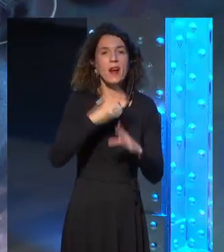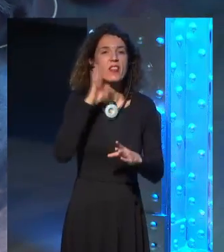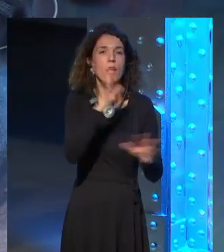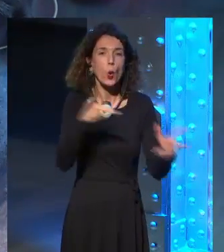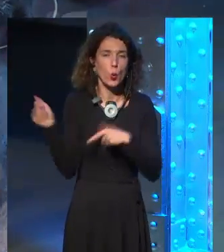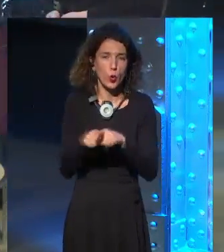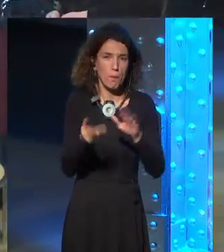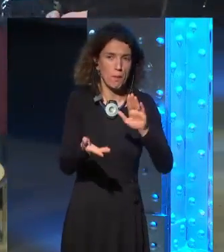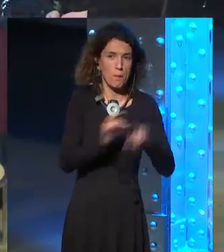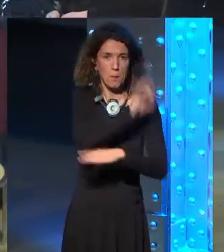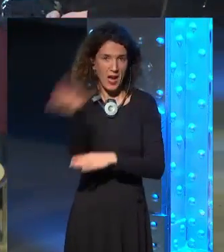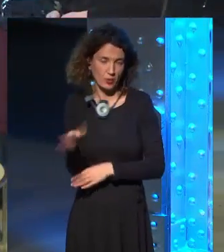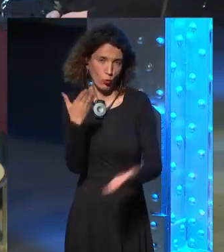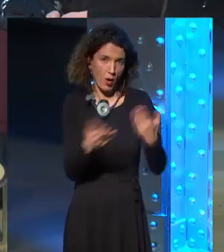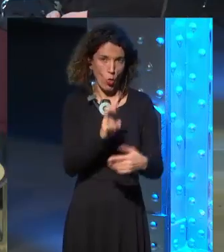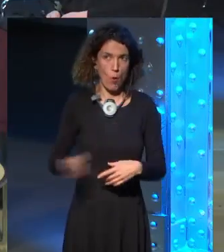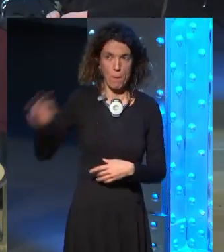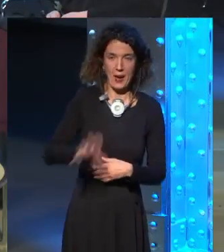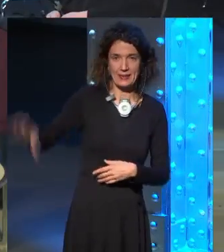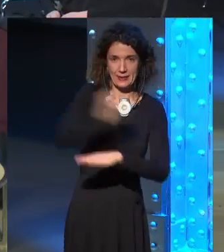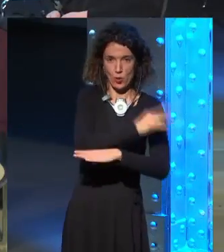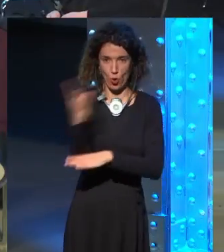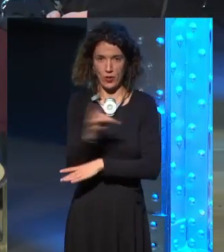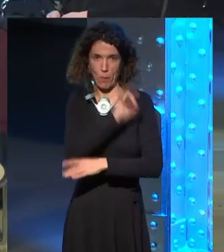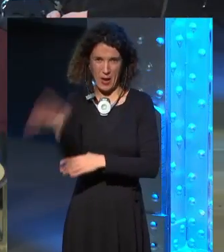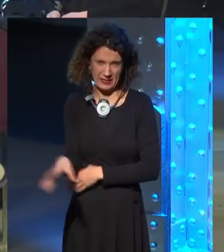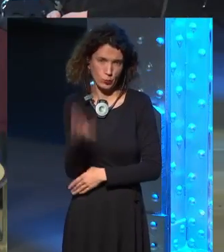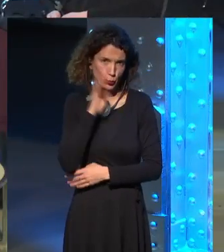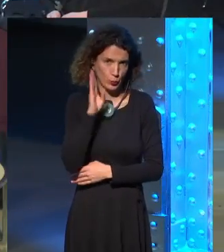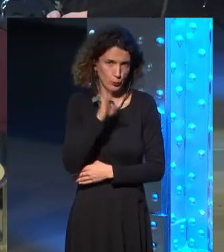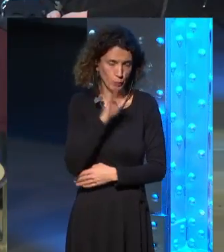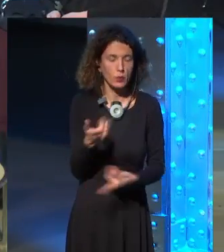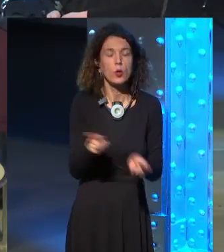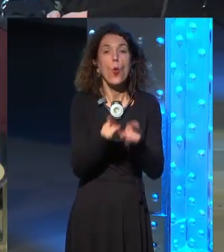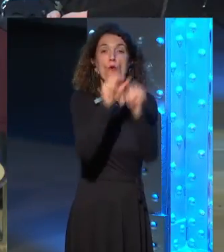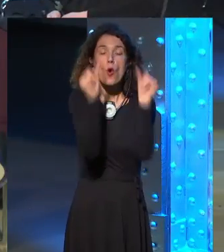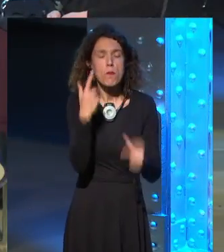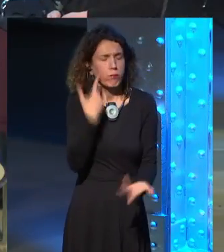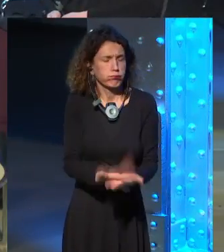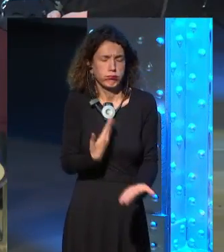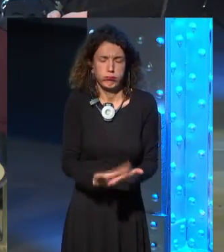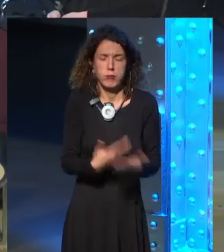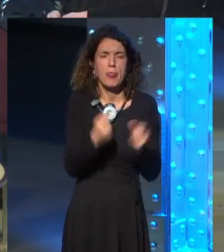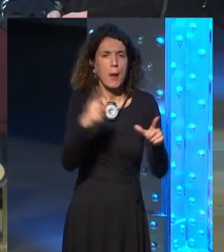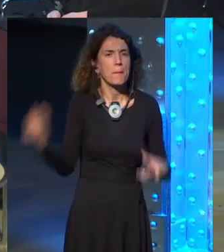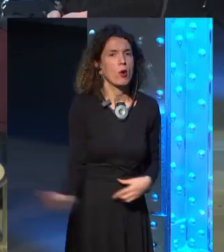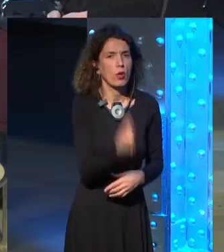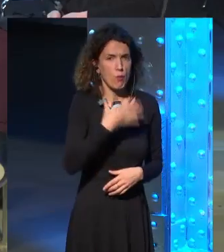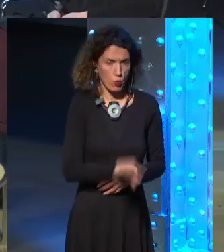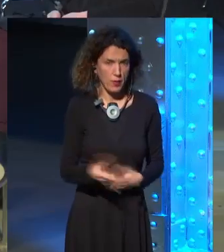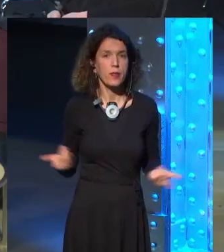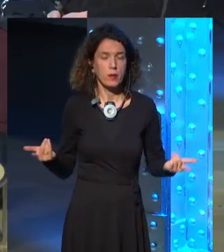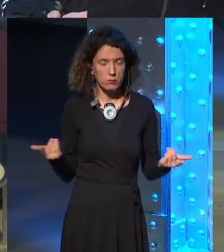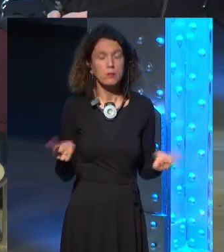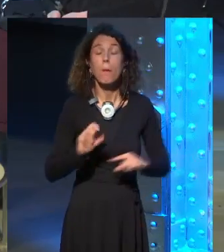than in the Nordic countries. So there are obvious ways to improve. I think the